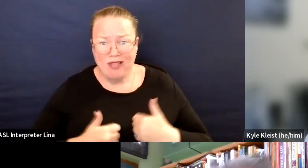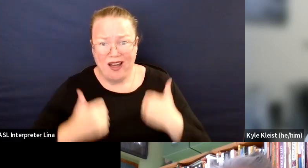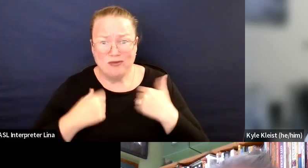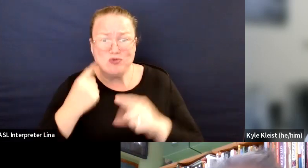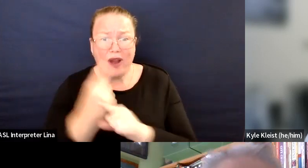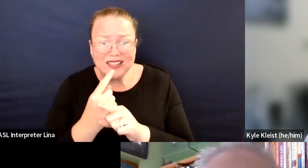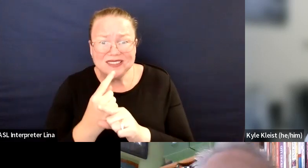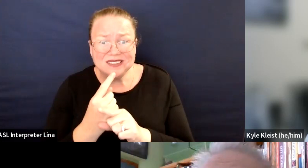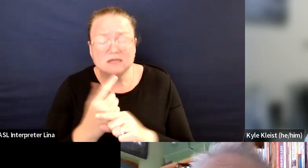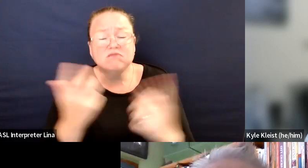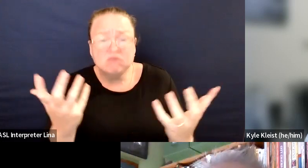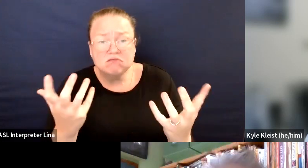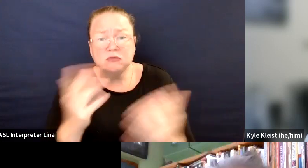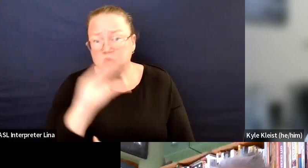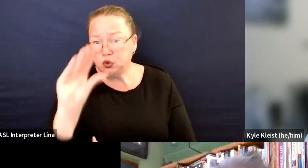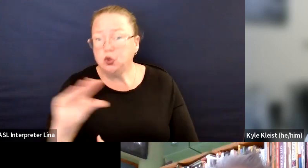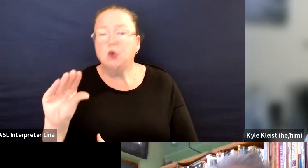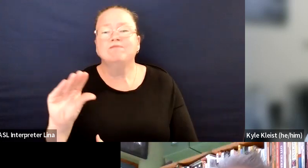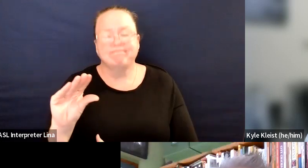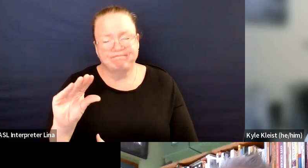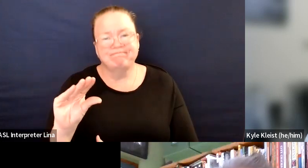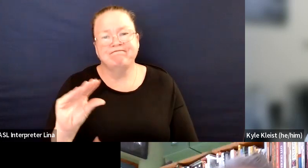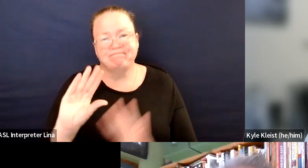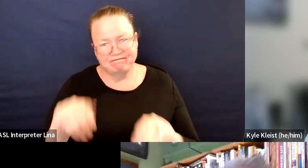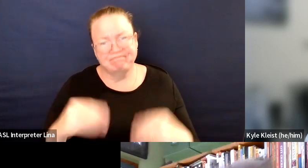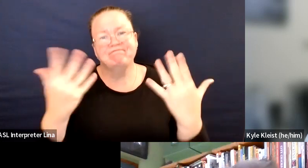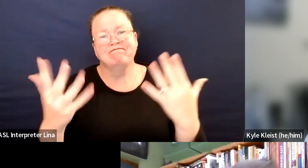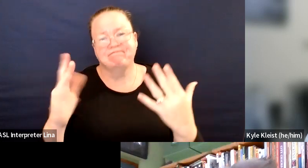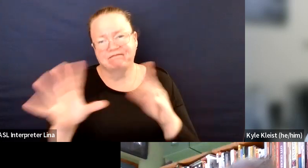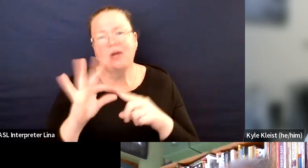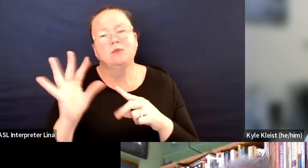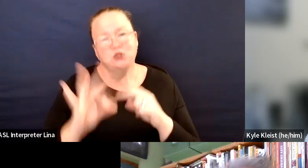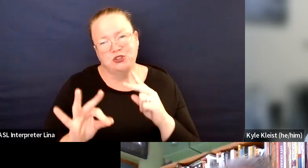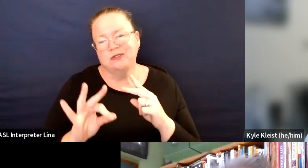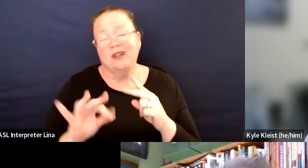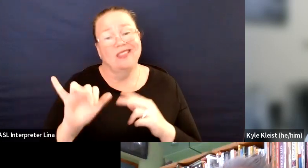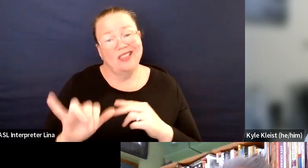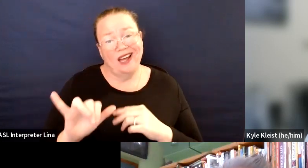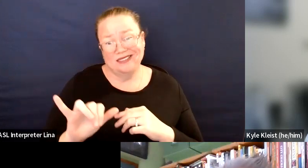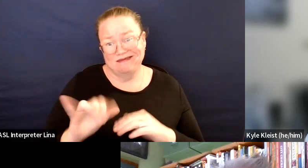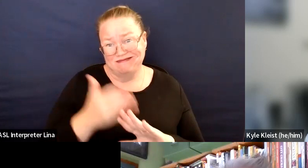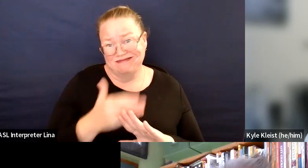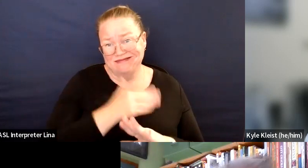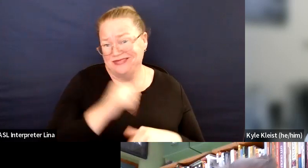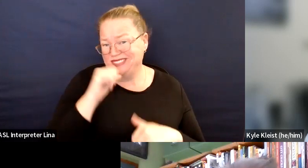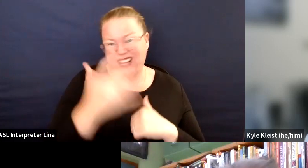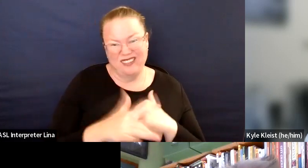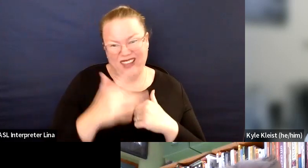And Zoom has offered an option that was not so readily available.